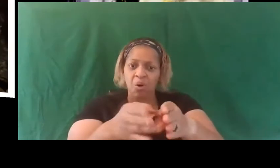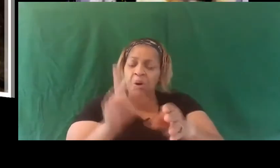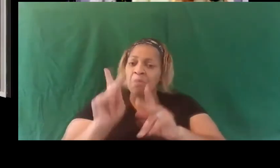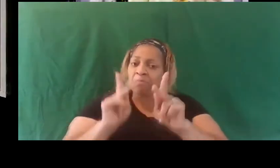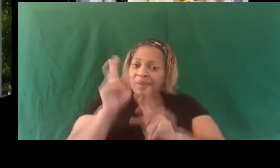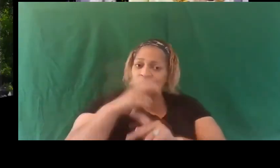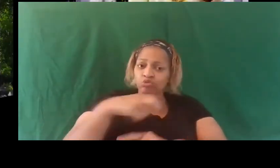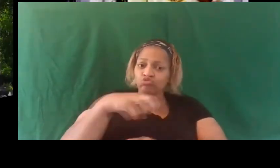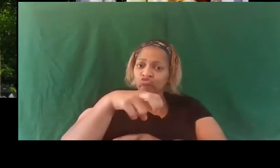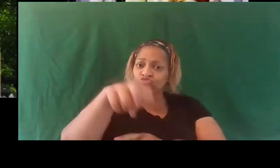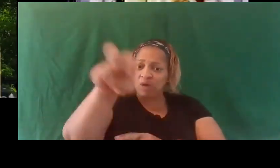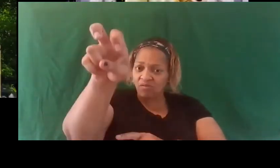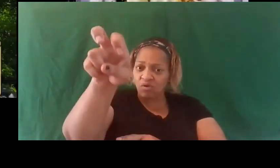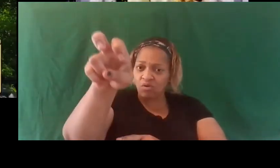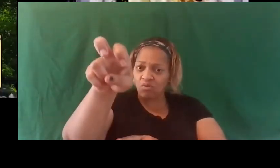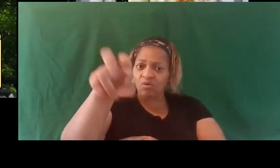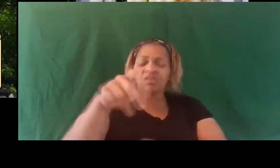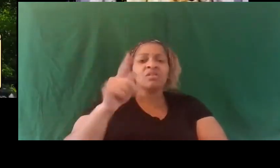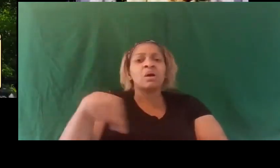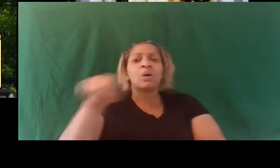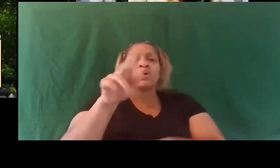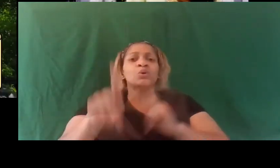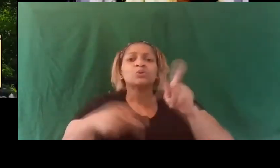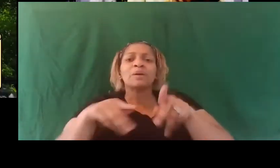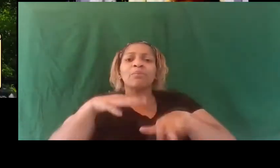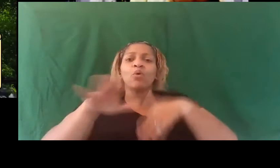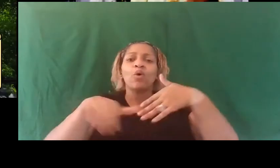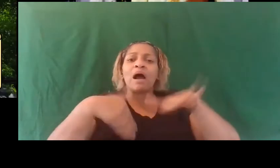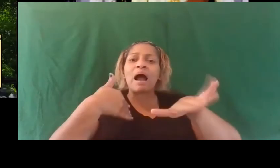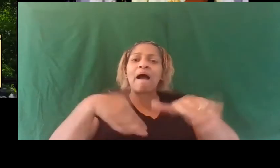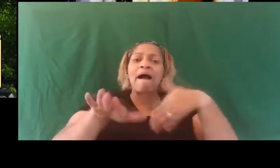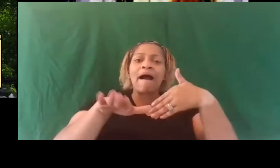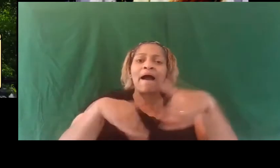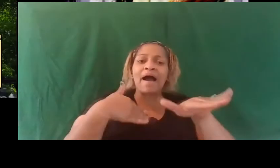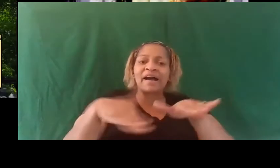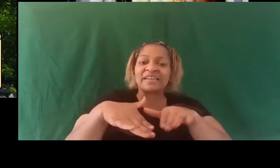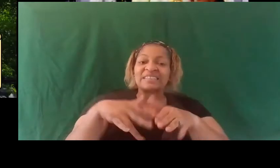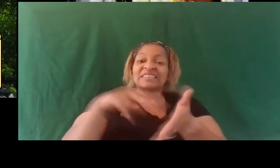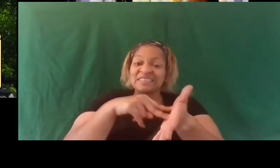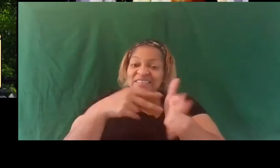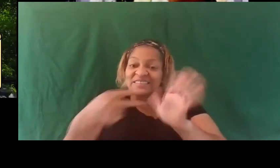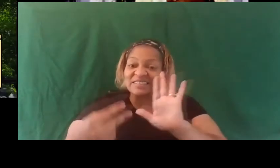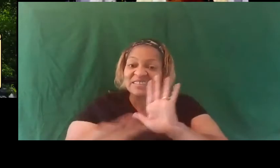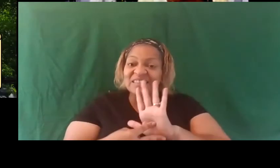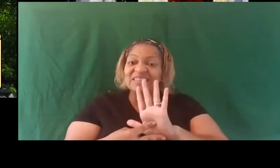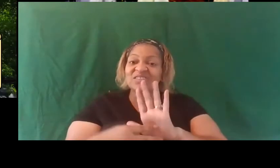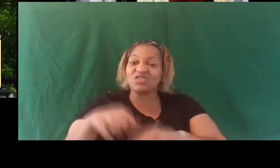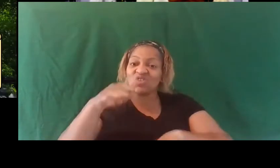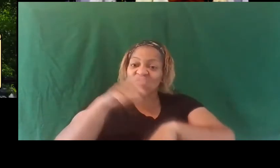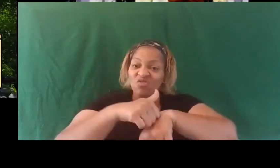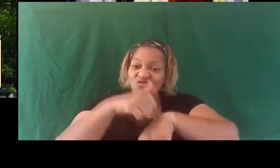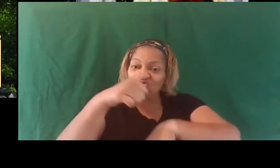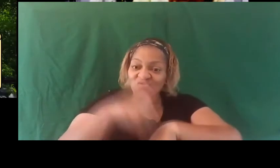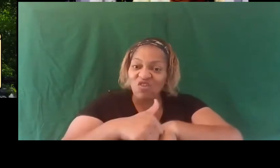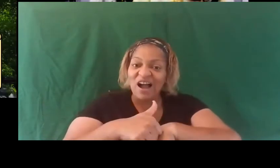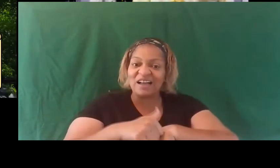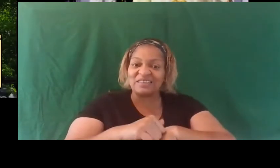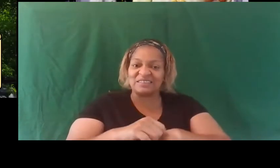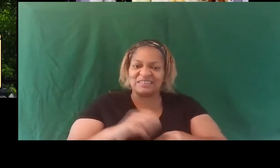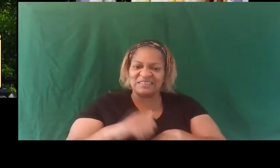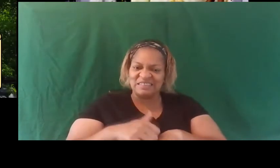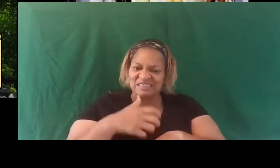who purposefully hike on rocky, uneven, uncomfortable roads.